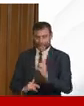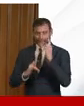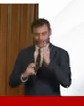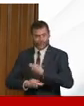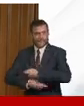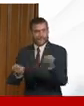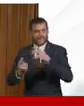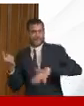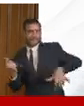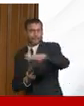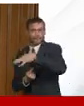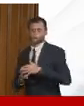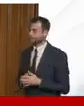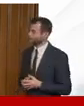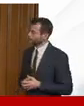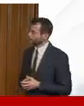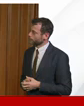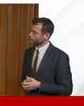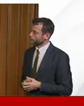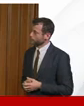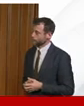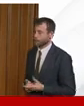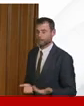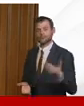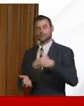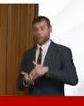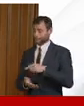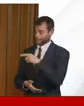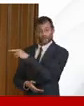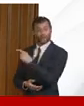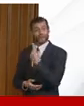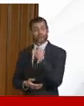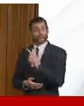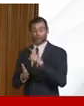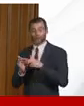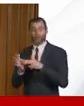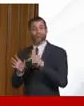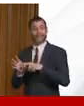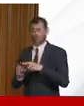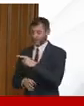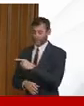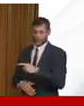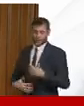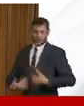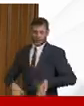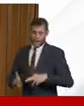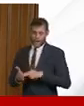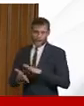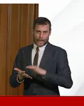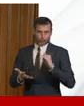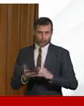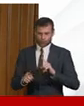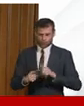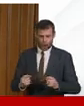available uh to staff and finally i think i'd echo what jenny said the nhs is pulling out all the stops uh